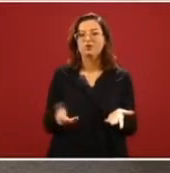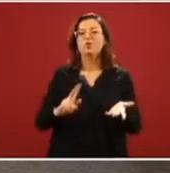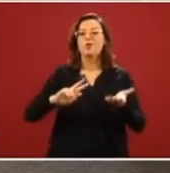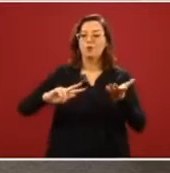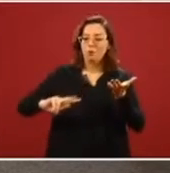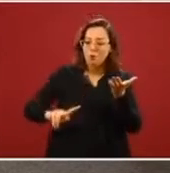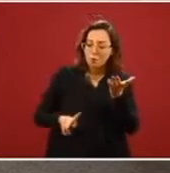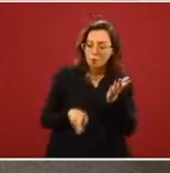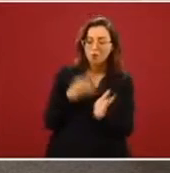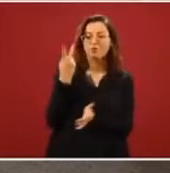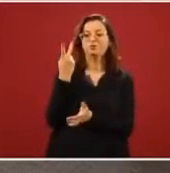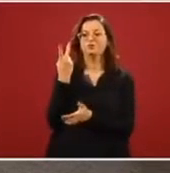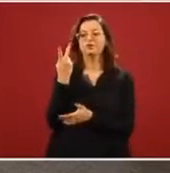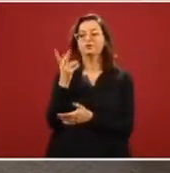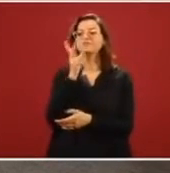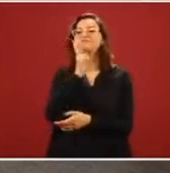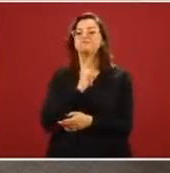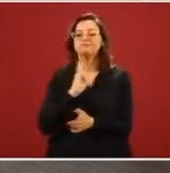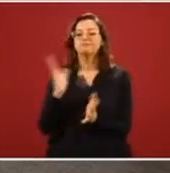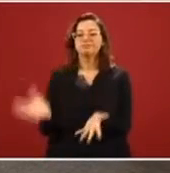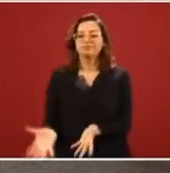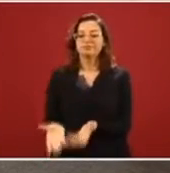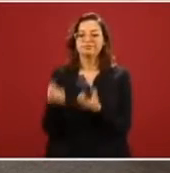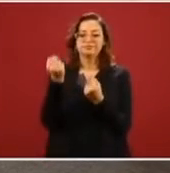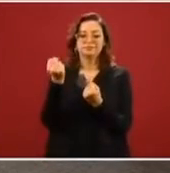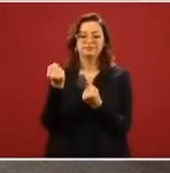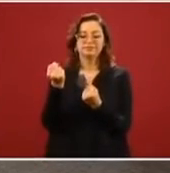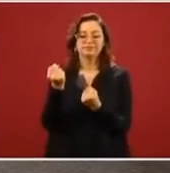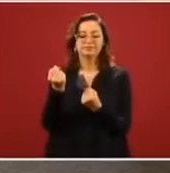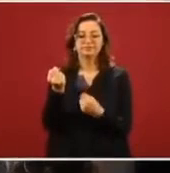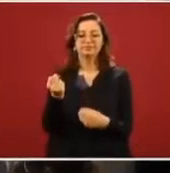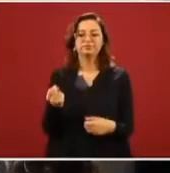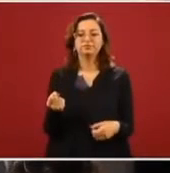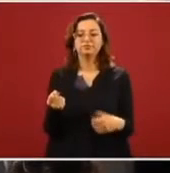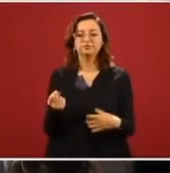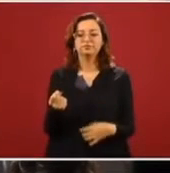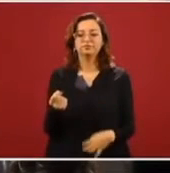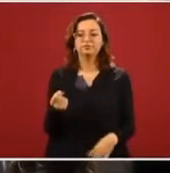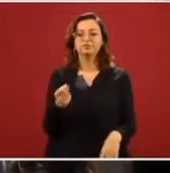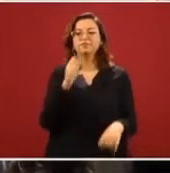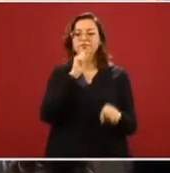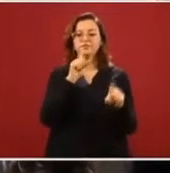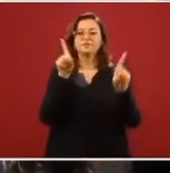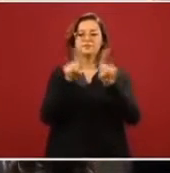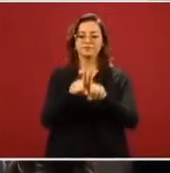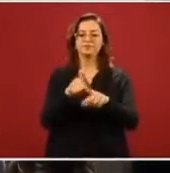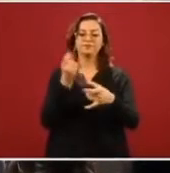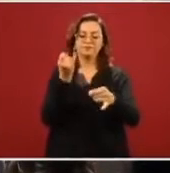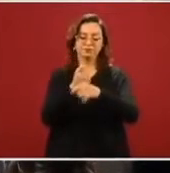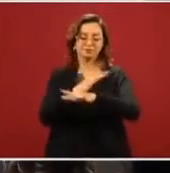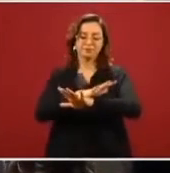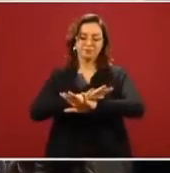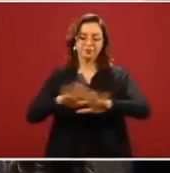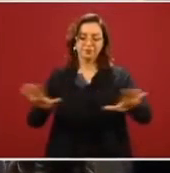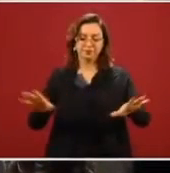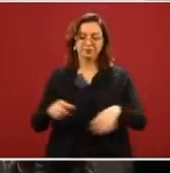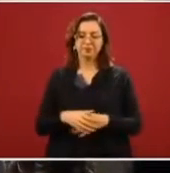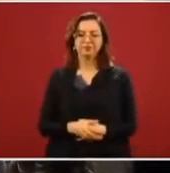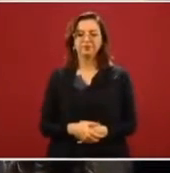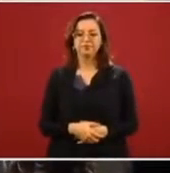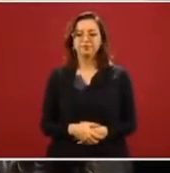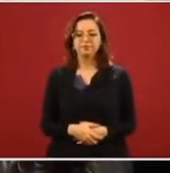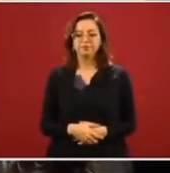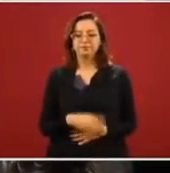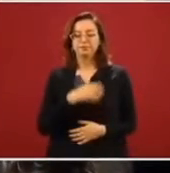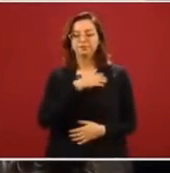rescatando. that we are rescuing the petroleum. Entonces también les So informo therefore, sobre eso. I'm informing you on